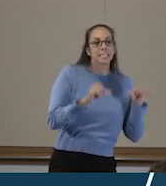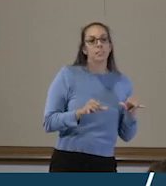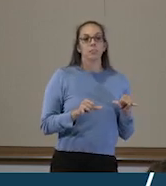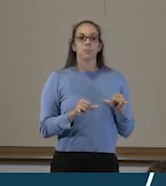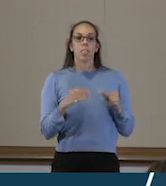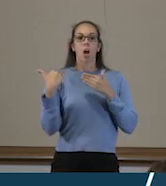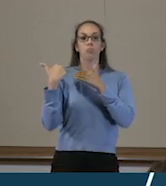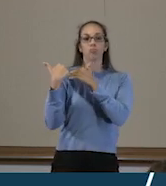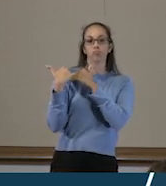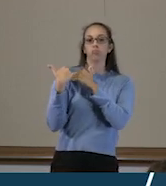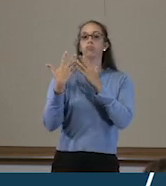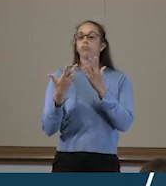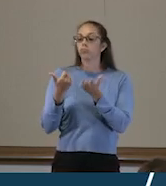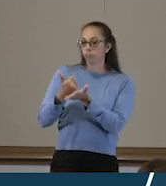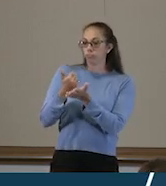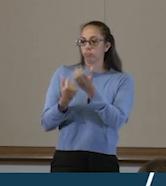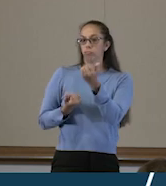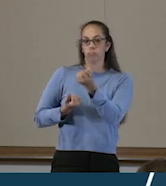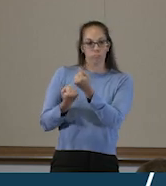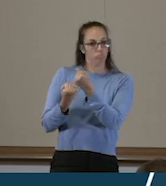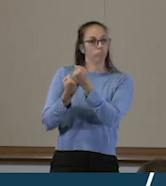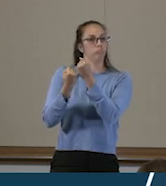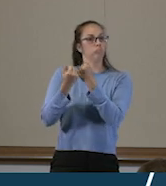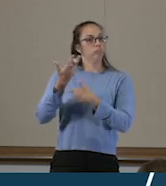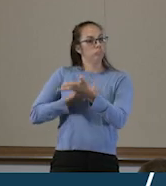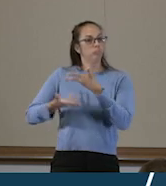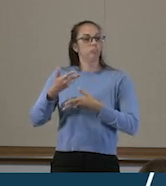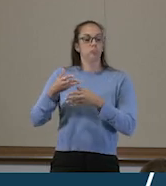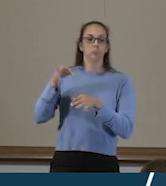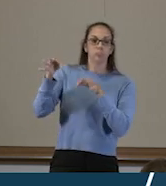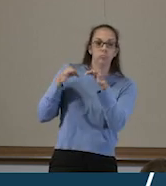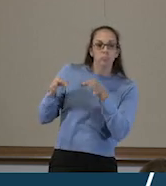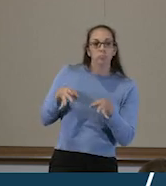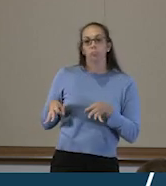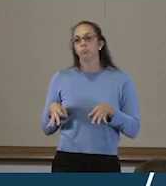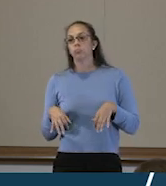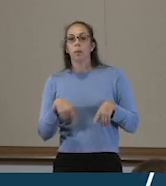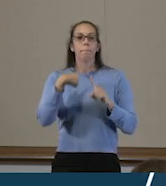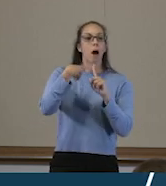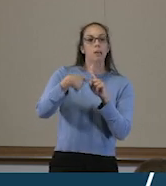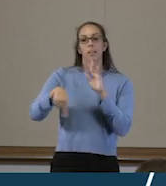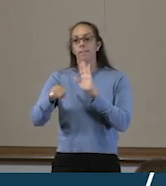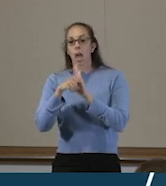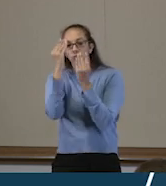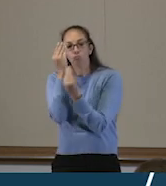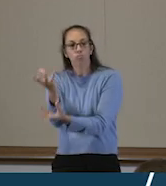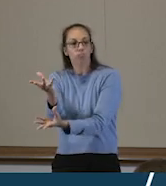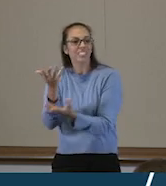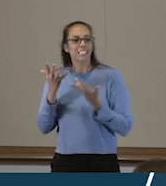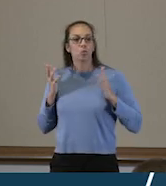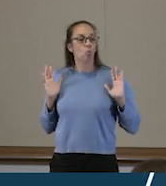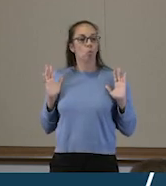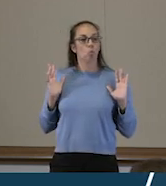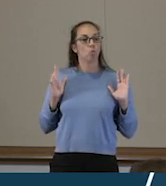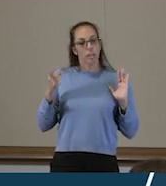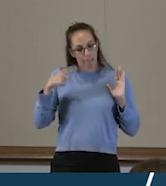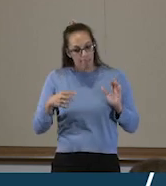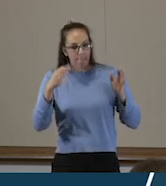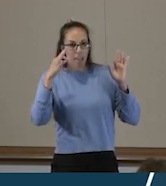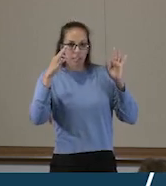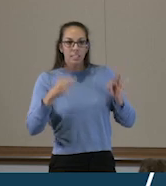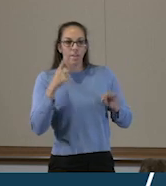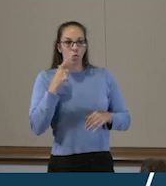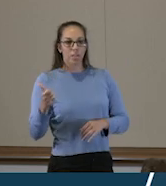that they rely on to help them weigh the pros and cons, do all the things to make sure that they're making the best decision for themselves,